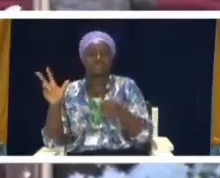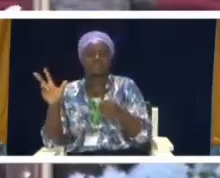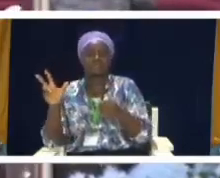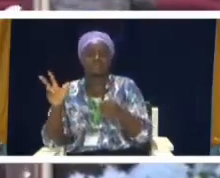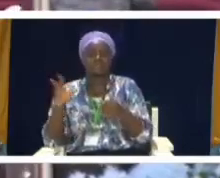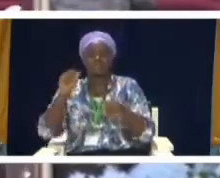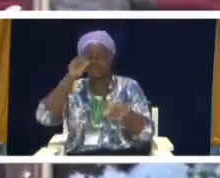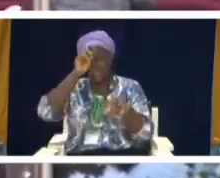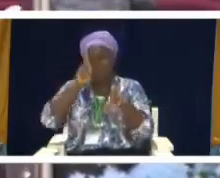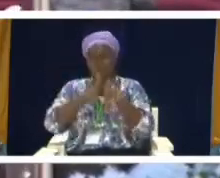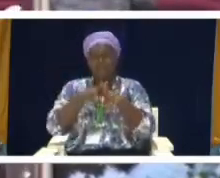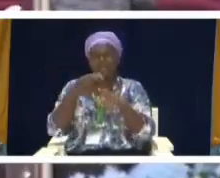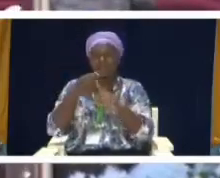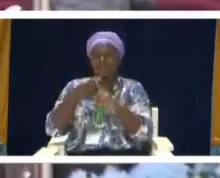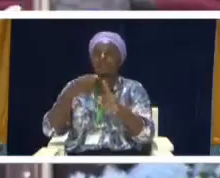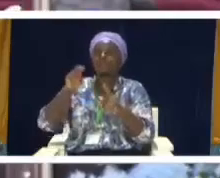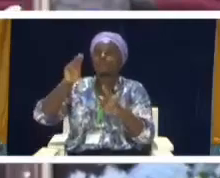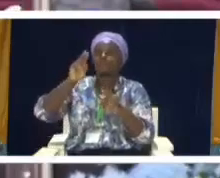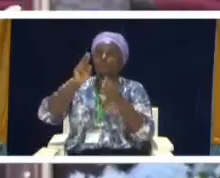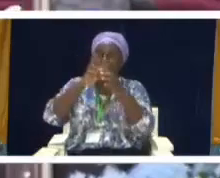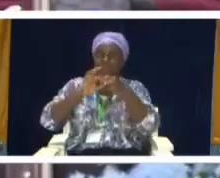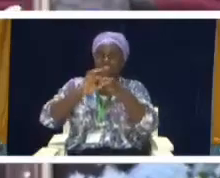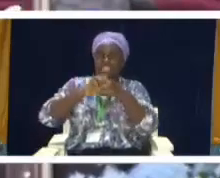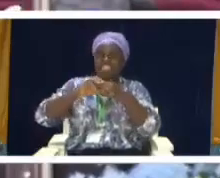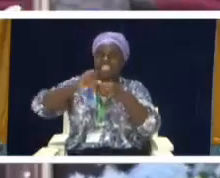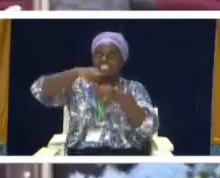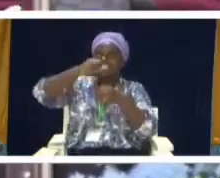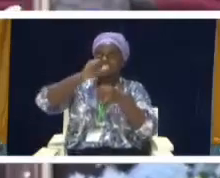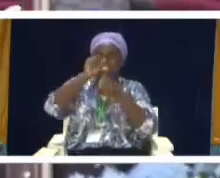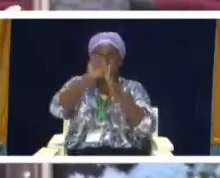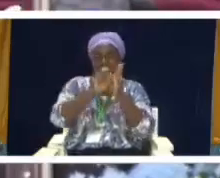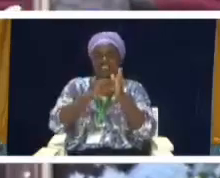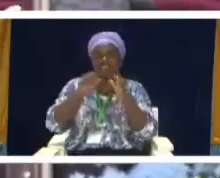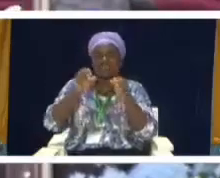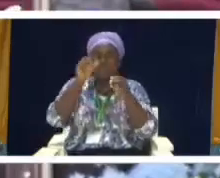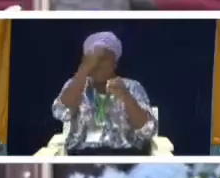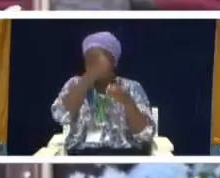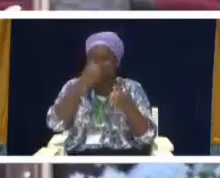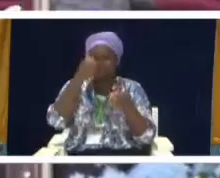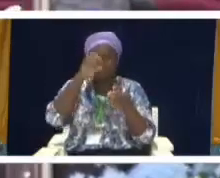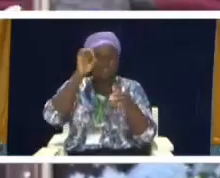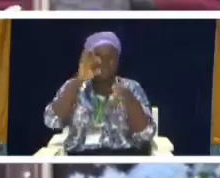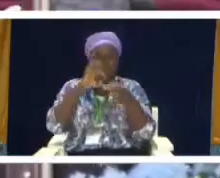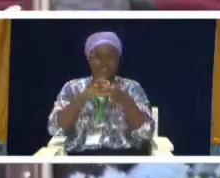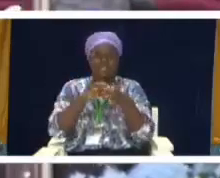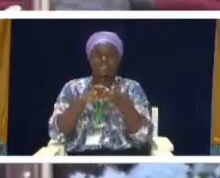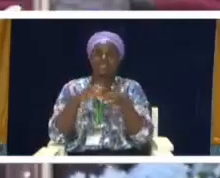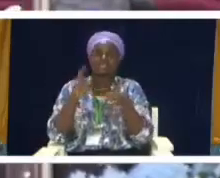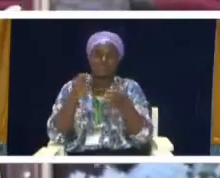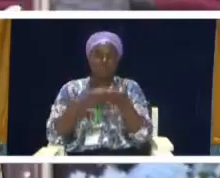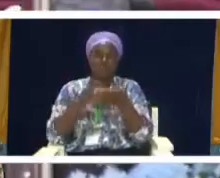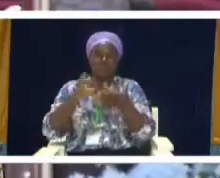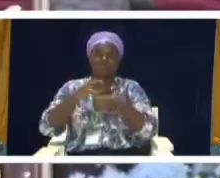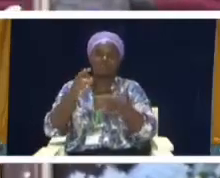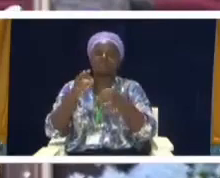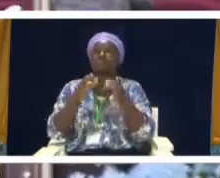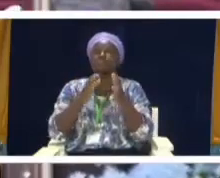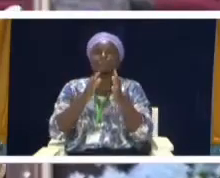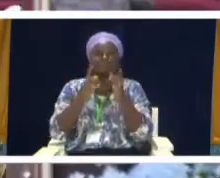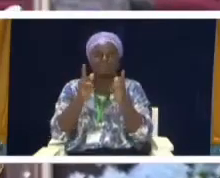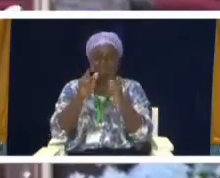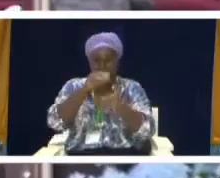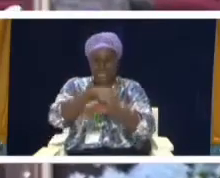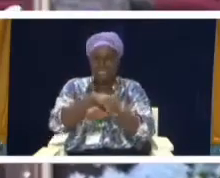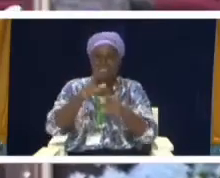2023. A brother from the USA, he connected to the May 2022 Holy Ghost Night themed